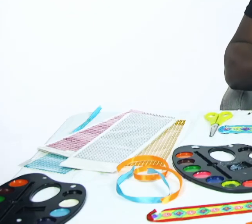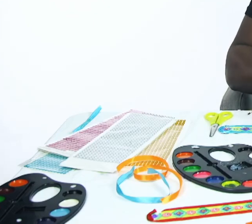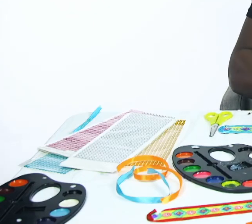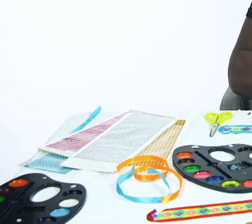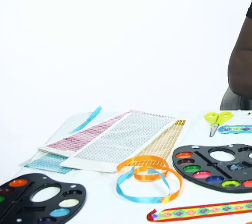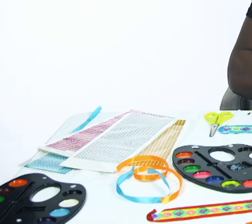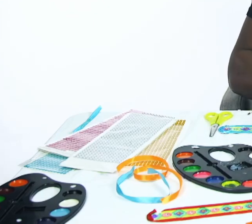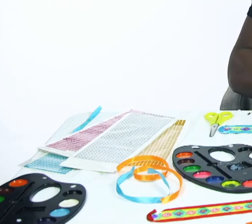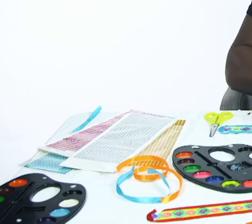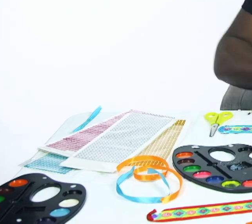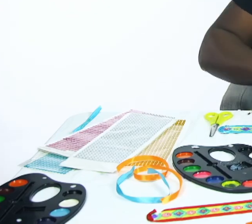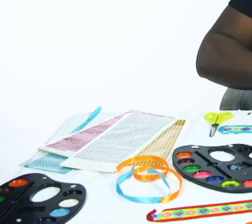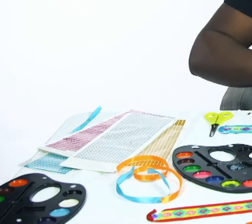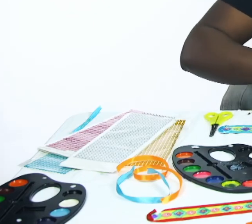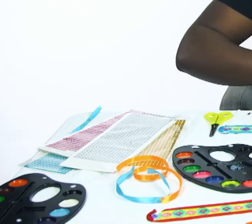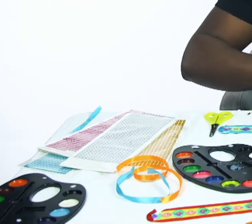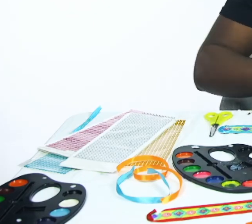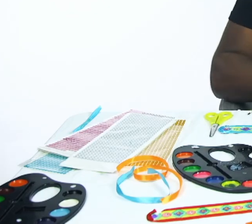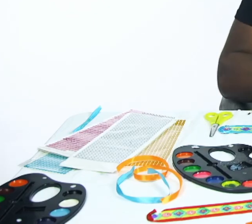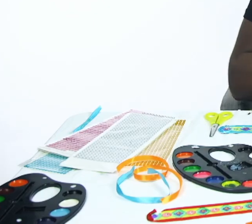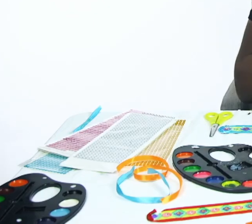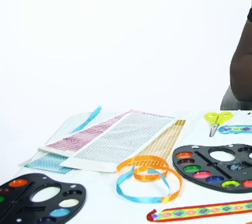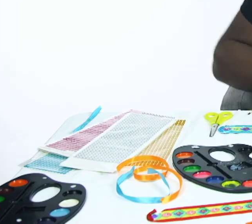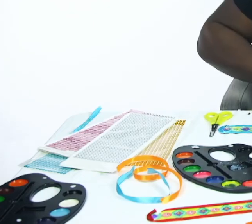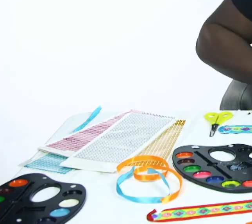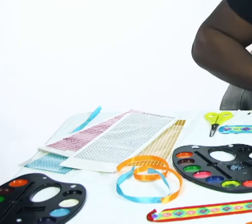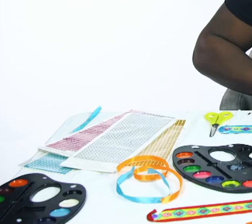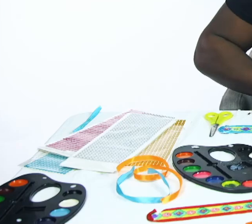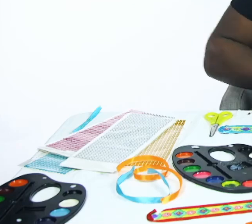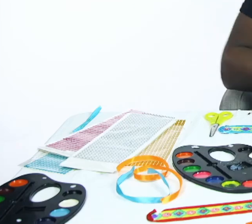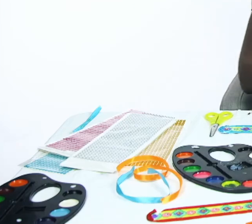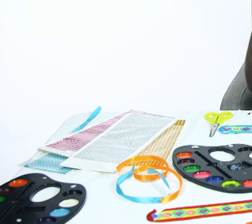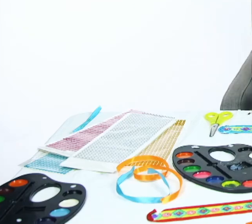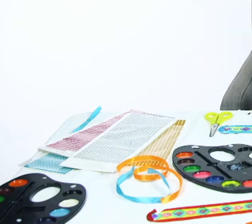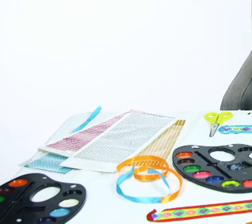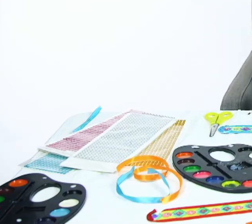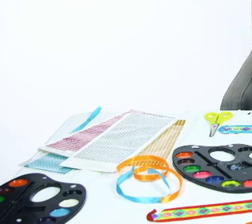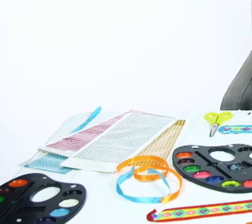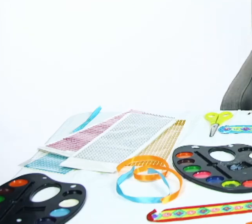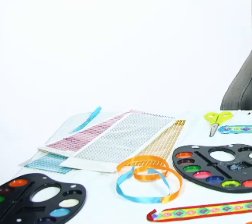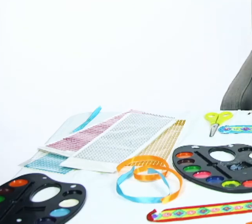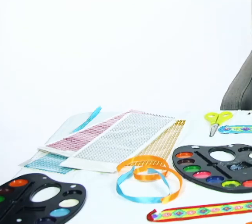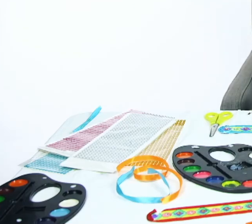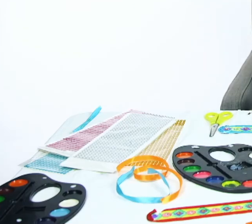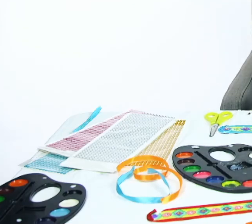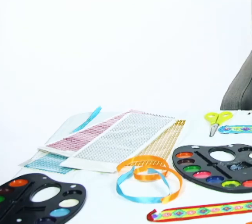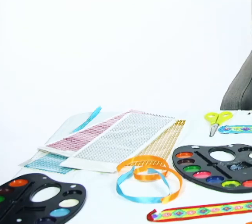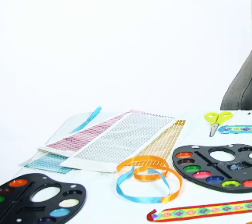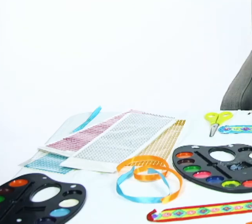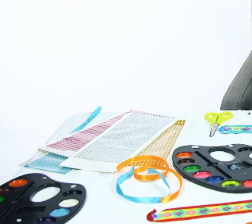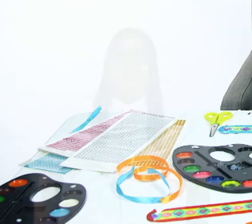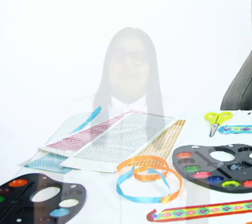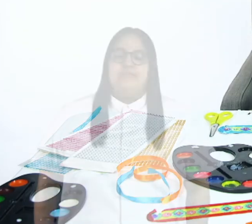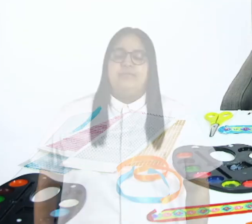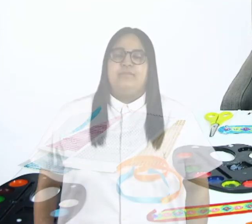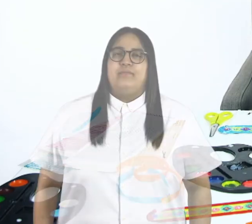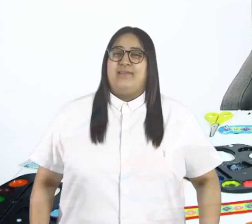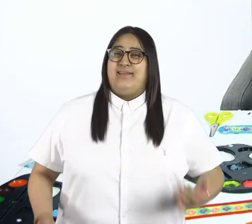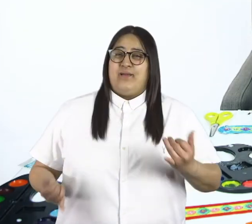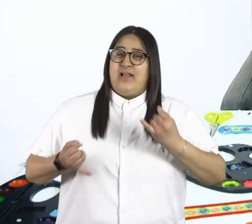Okay, And then the final step is to apply the